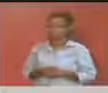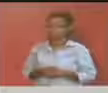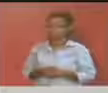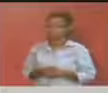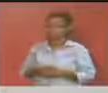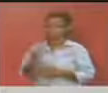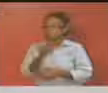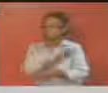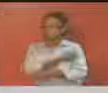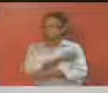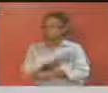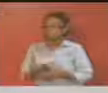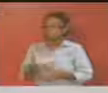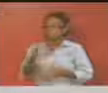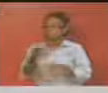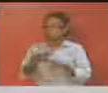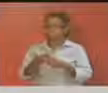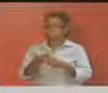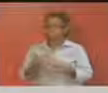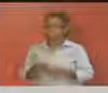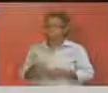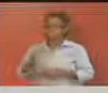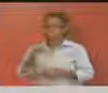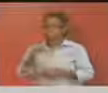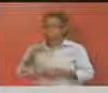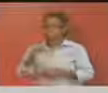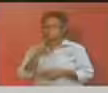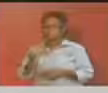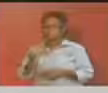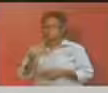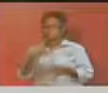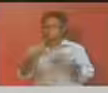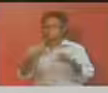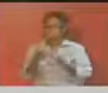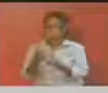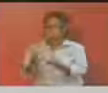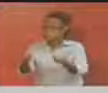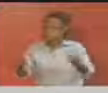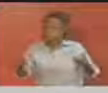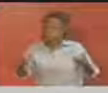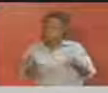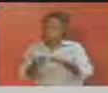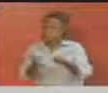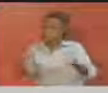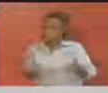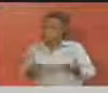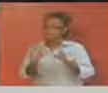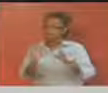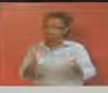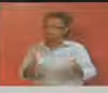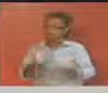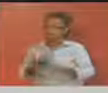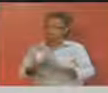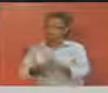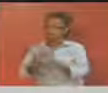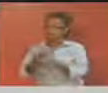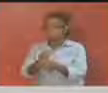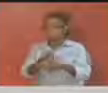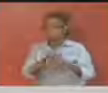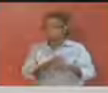AstraZeneca has many plants around the world. I could source AstraZeneca vaccines today from many plants around the